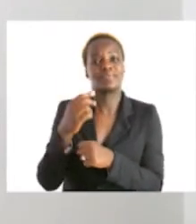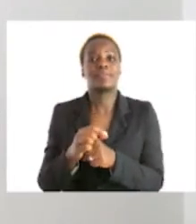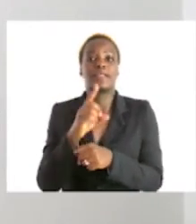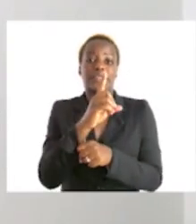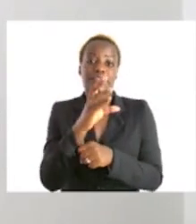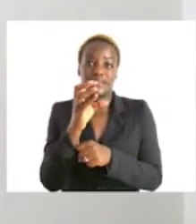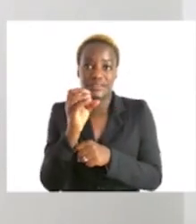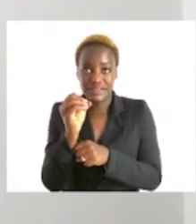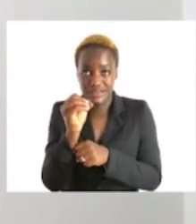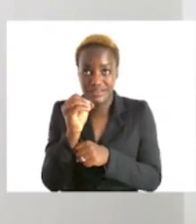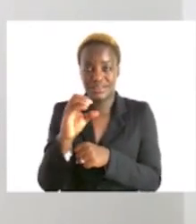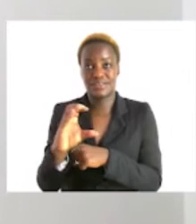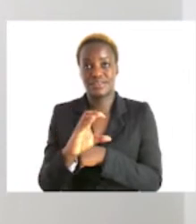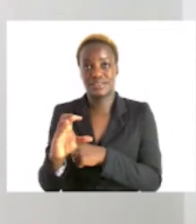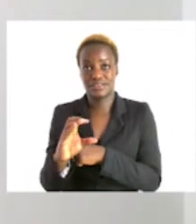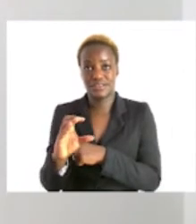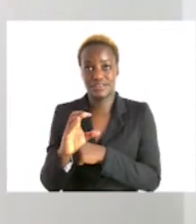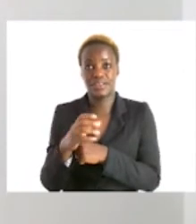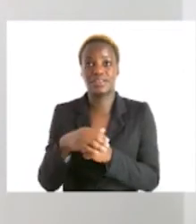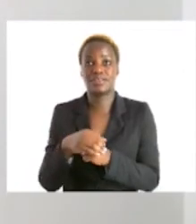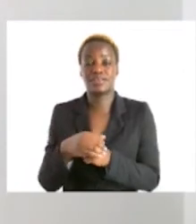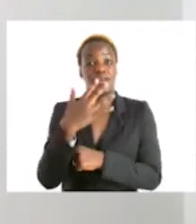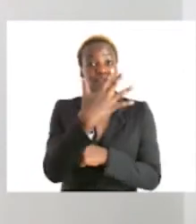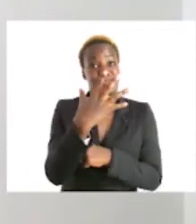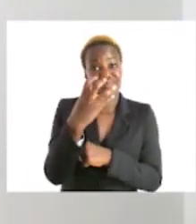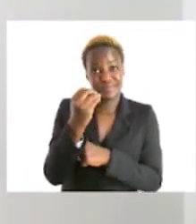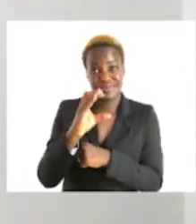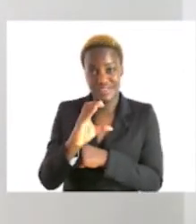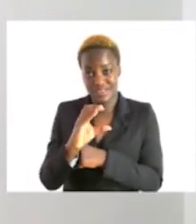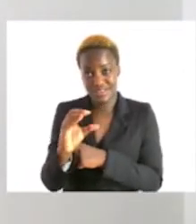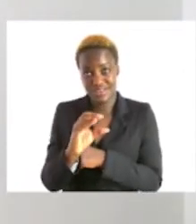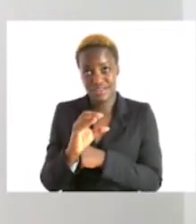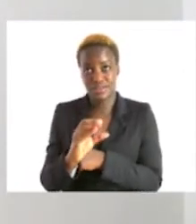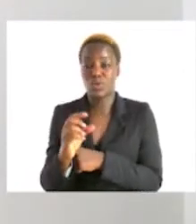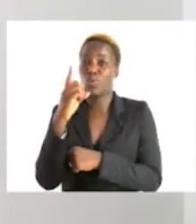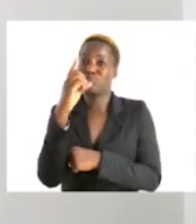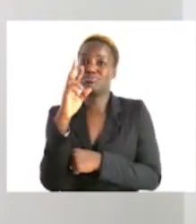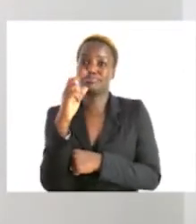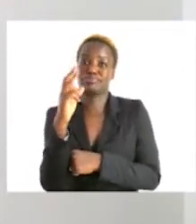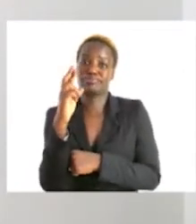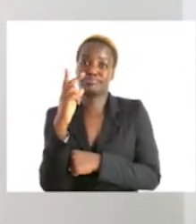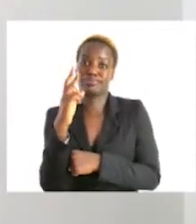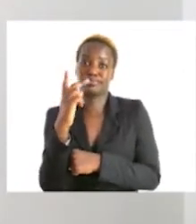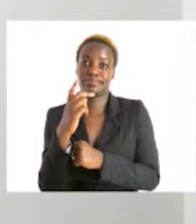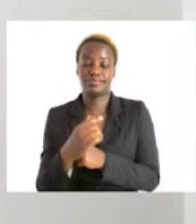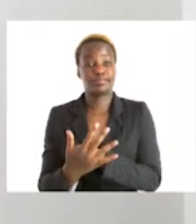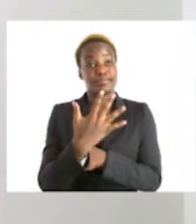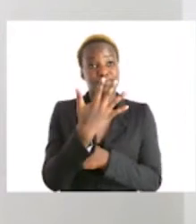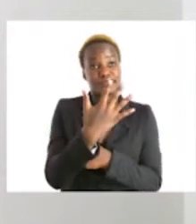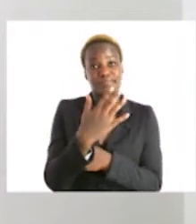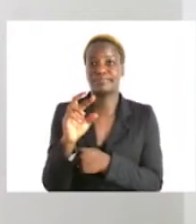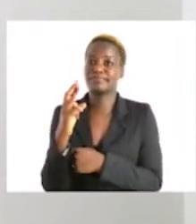which is the second smallest one. We have a 50 cent and we have $1 and we have